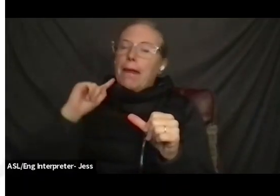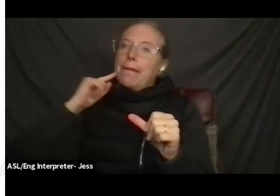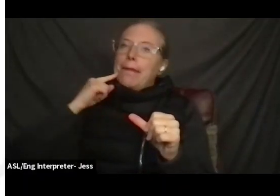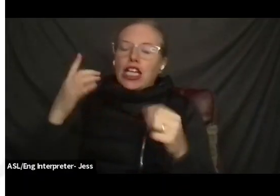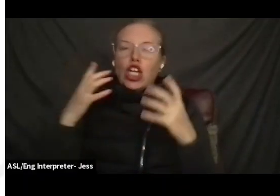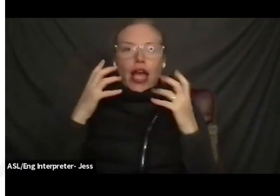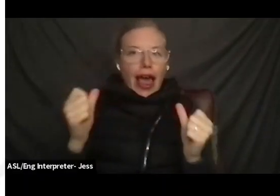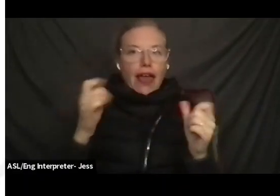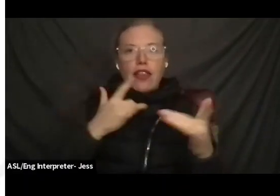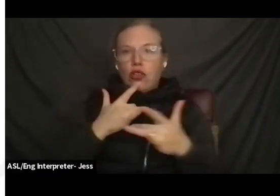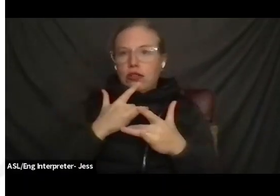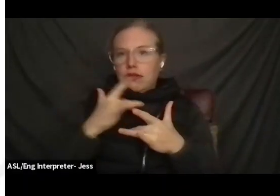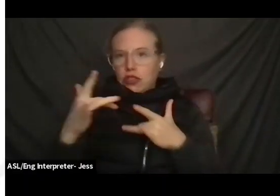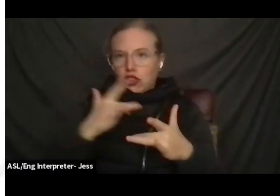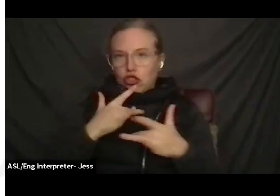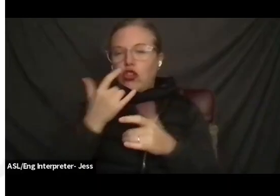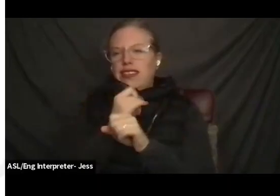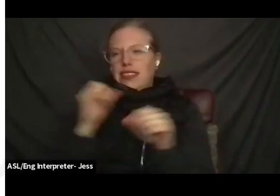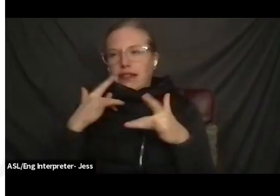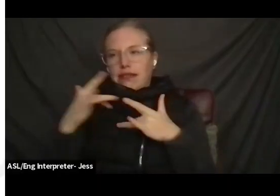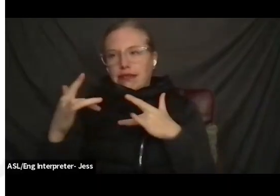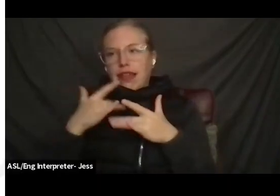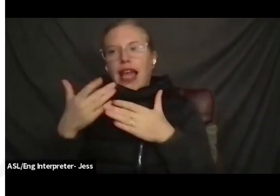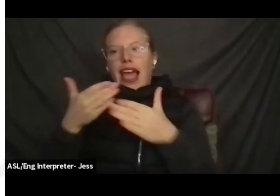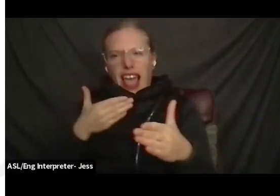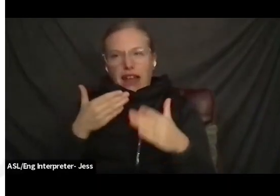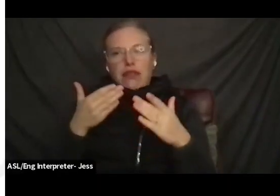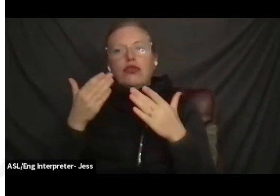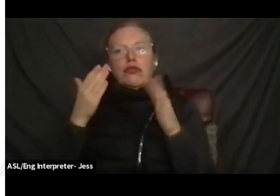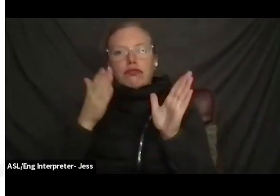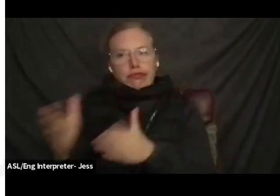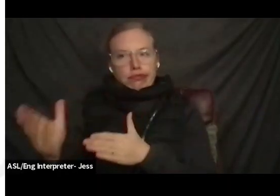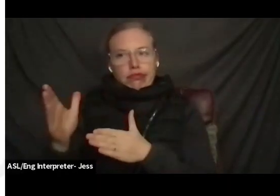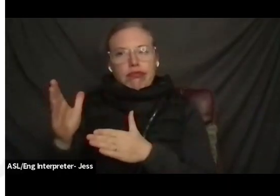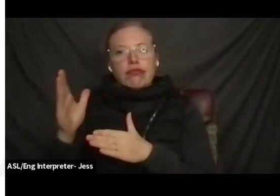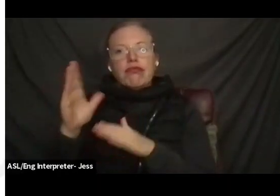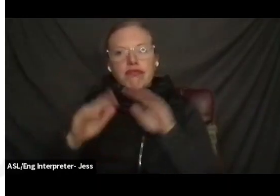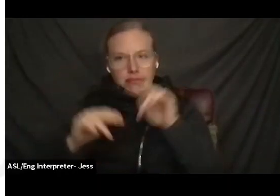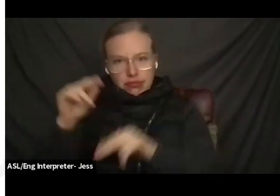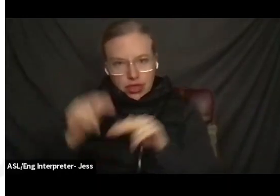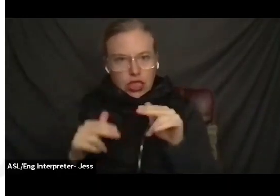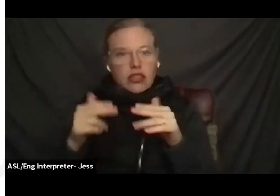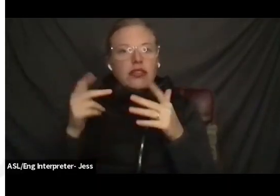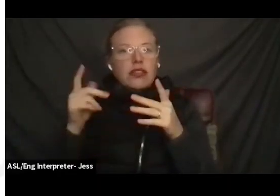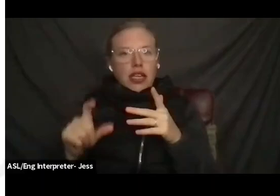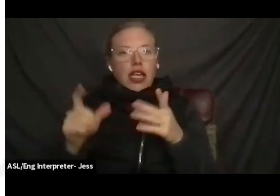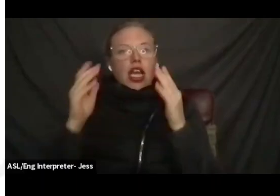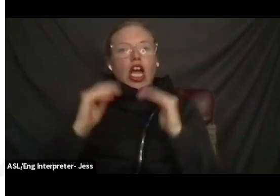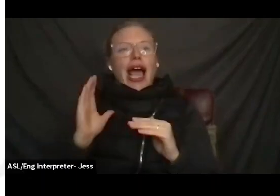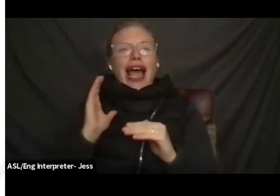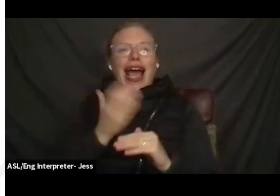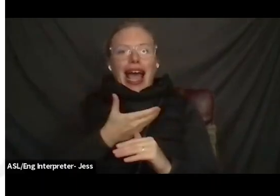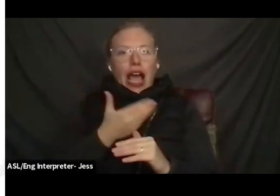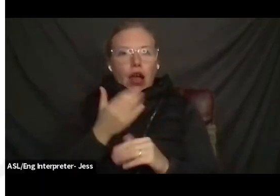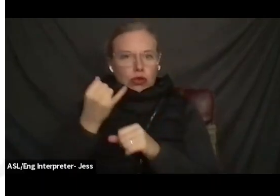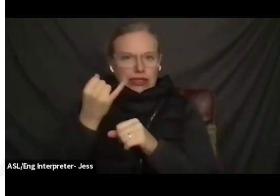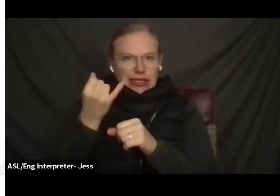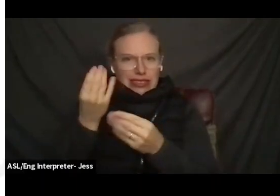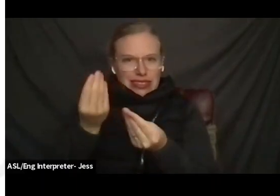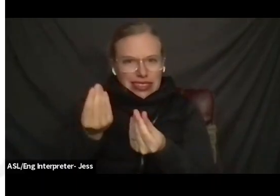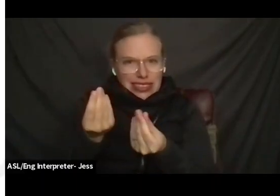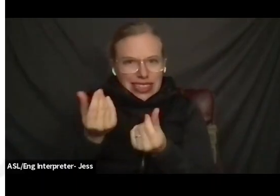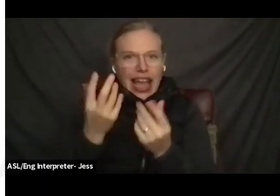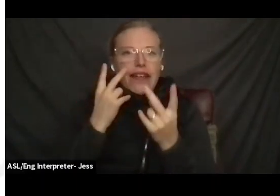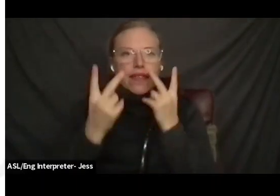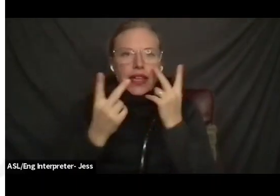or safety issues after the planned repairs are made. RD no longer does site visits. However, if there is a